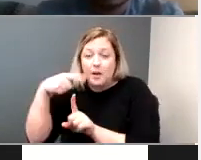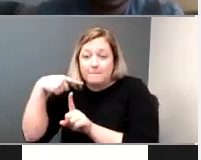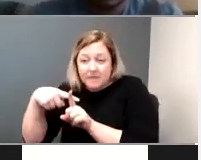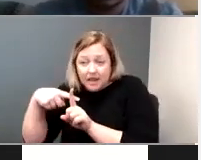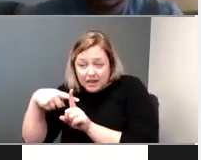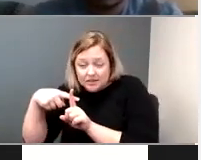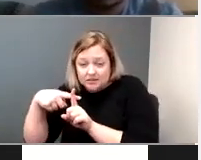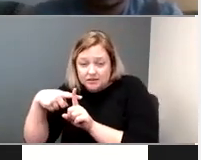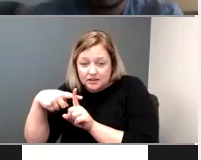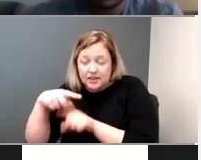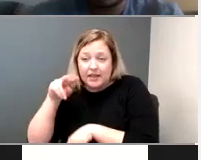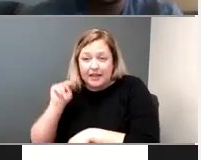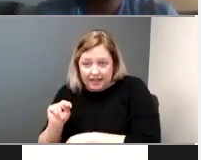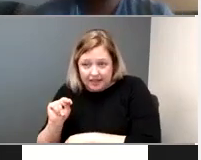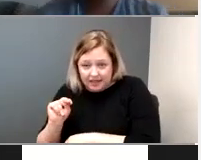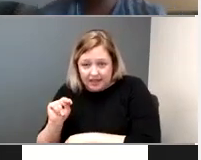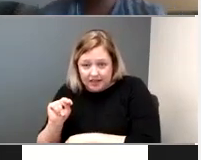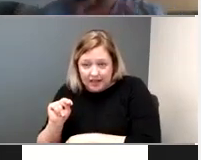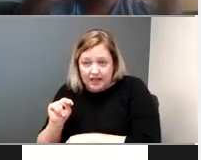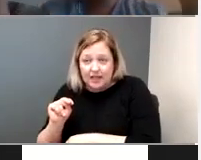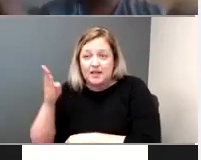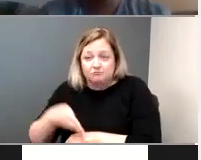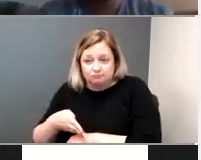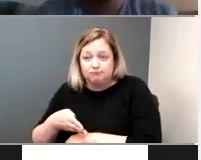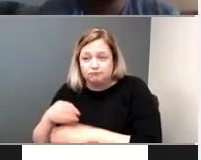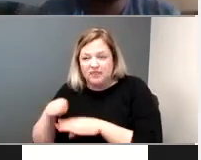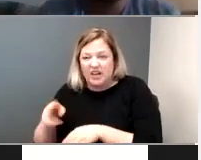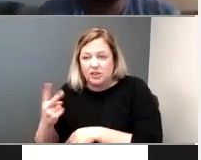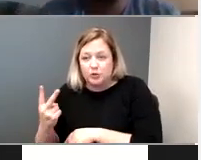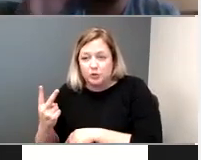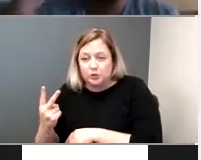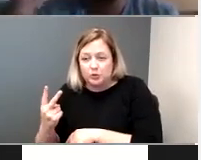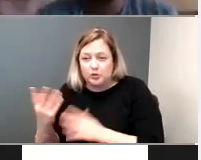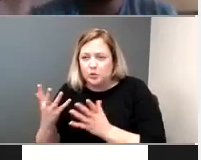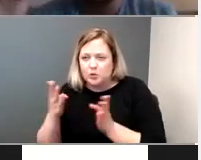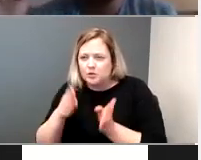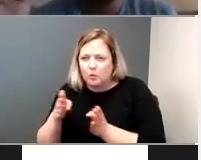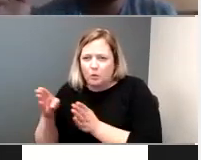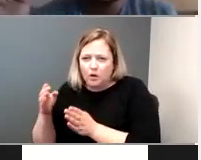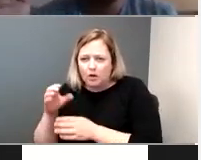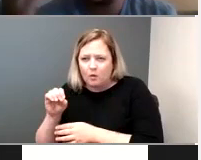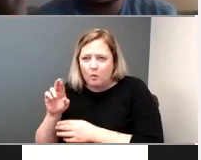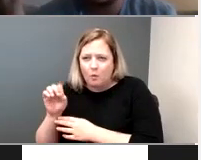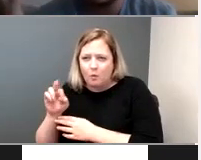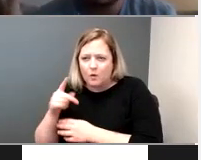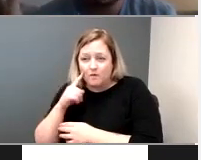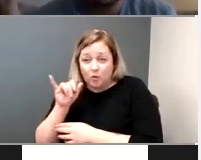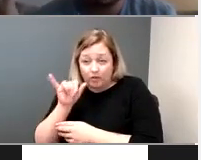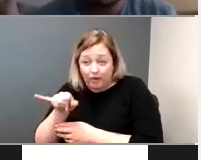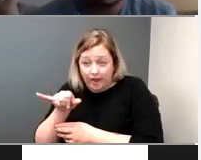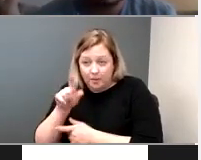n by 2. So then what is the order of growth for this particular 2 nested loops? N